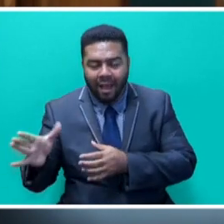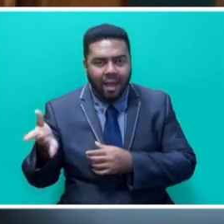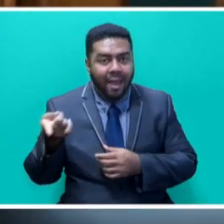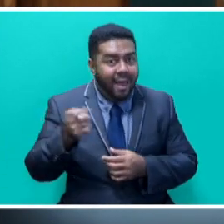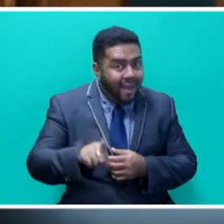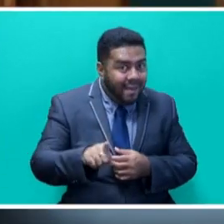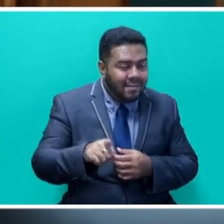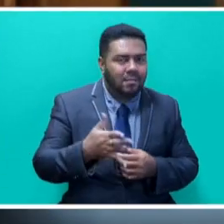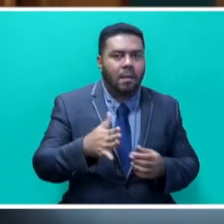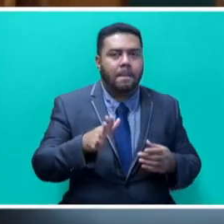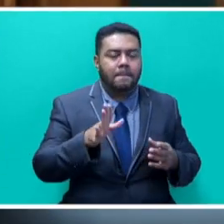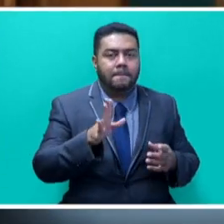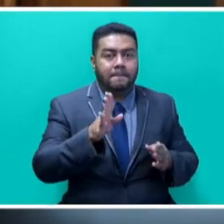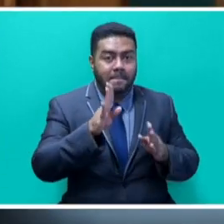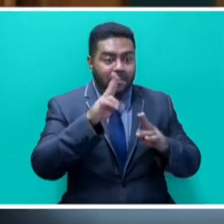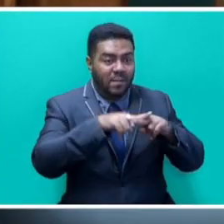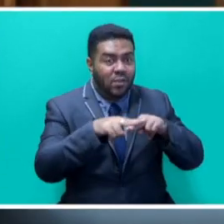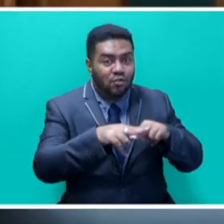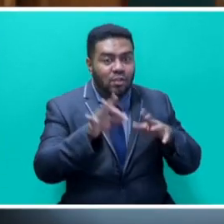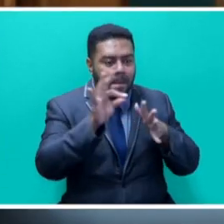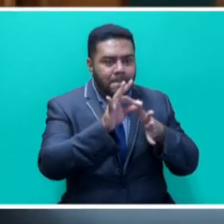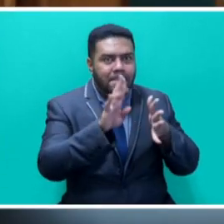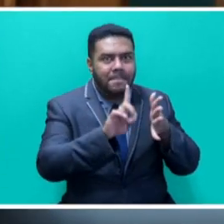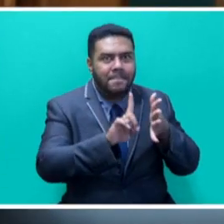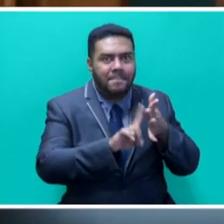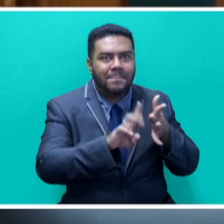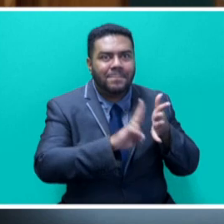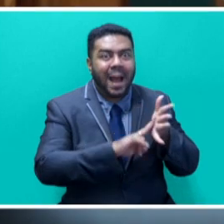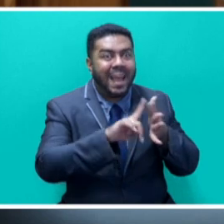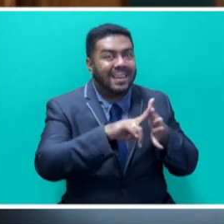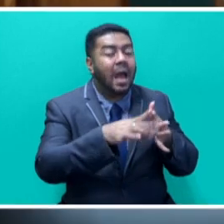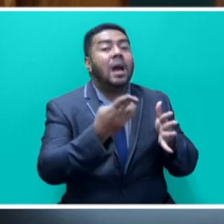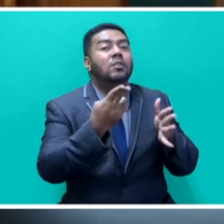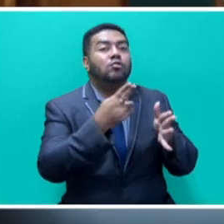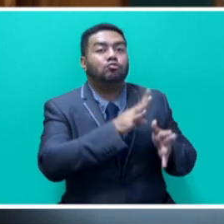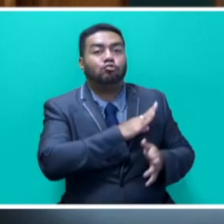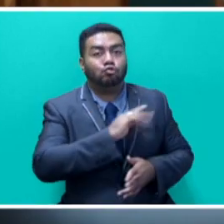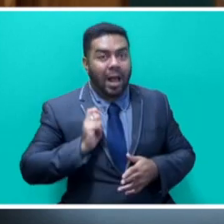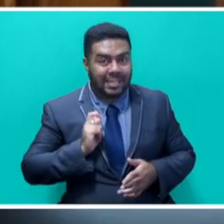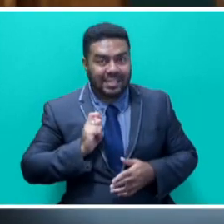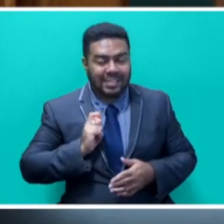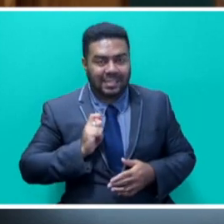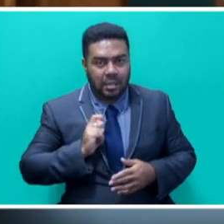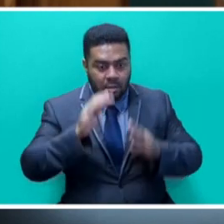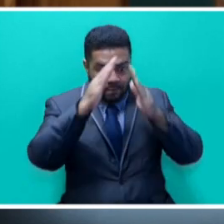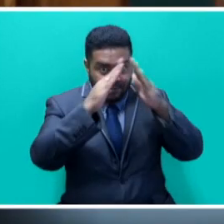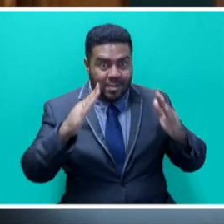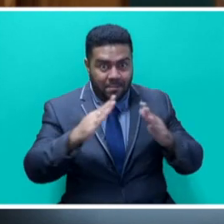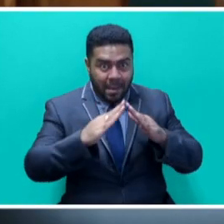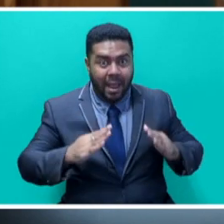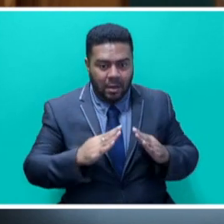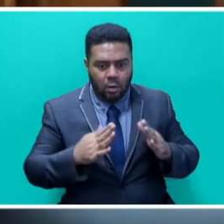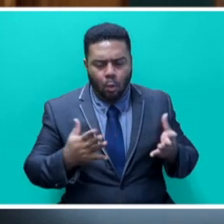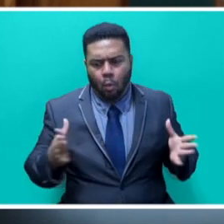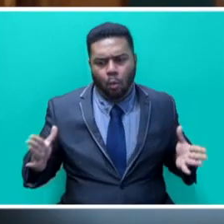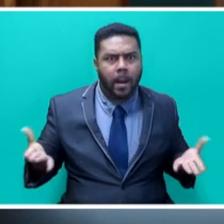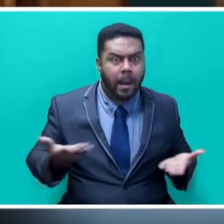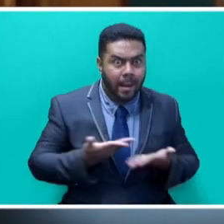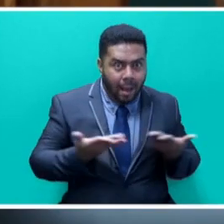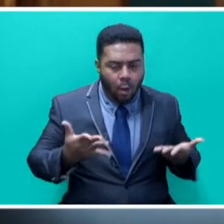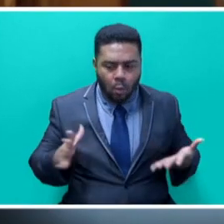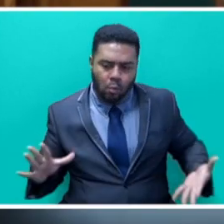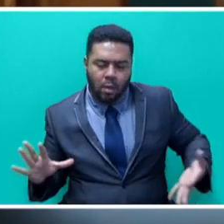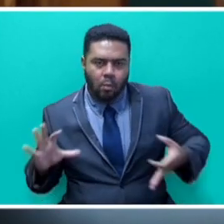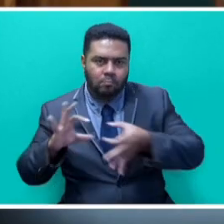institutions like the Fiji Pine Trust, the forest-based companies, and forest-based trusts to bring about more accountability